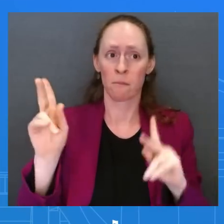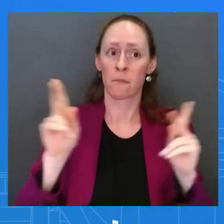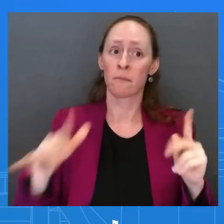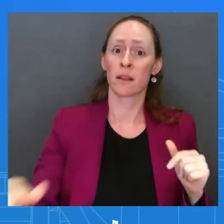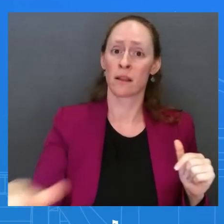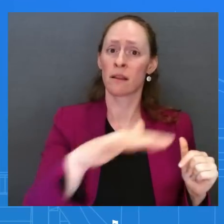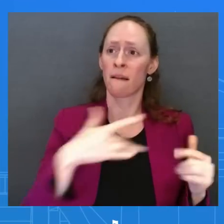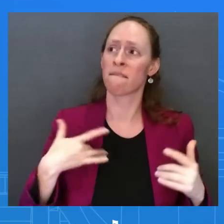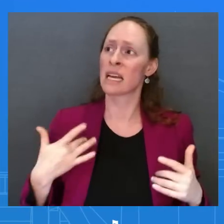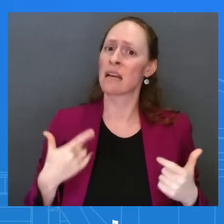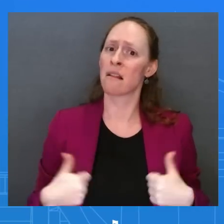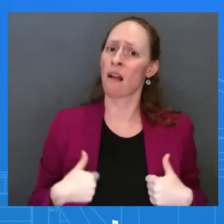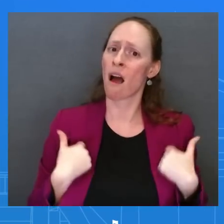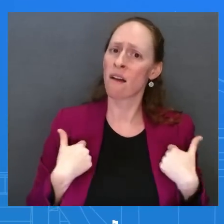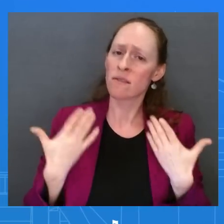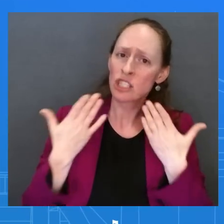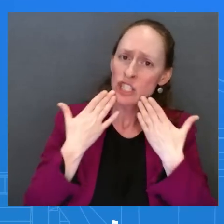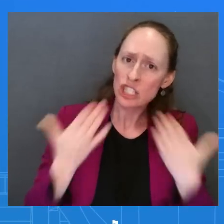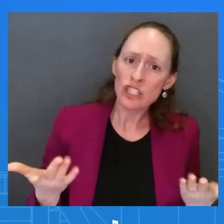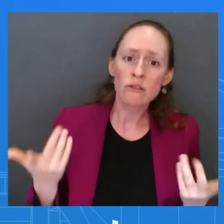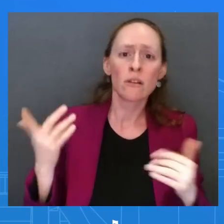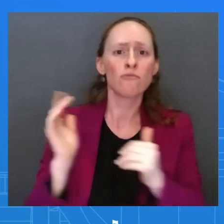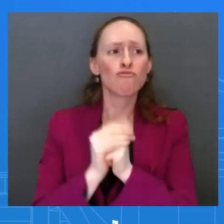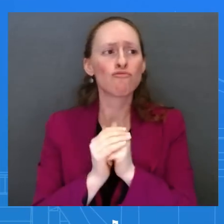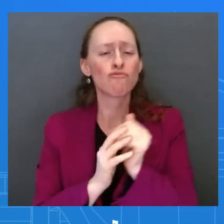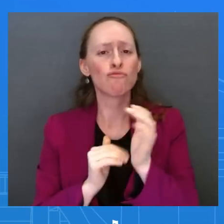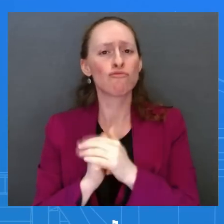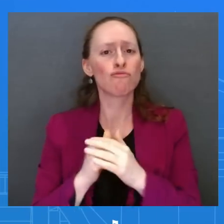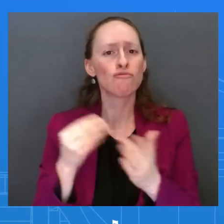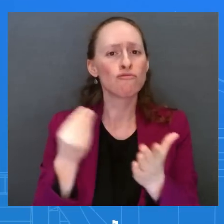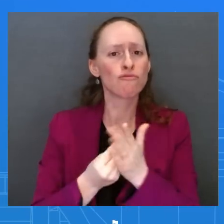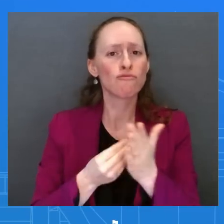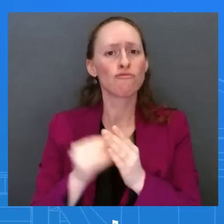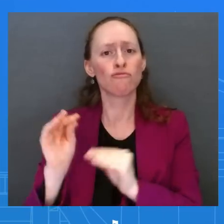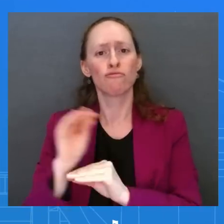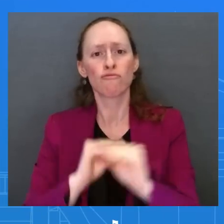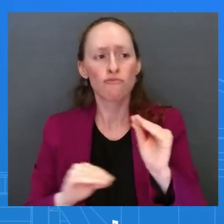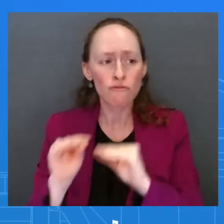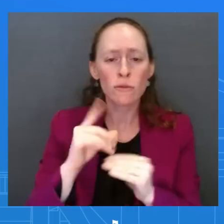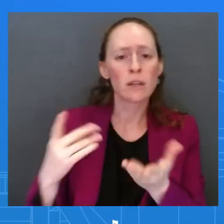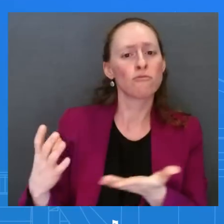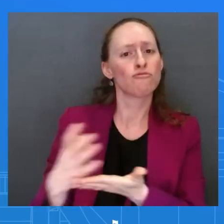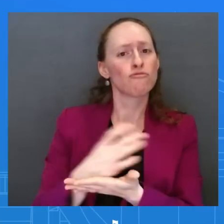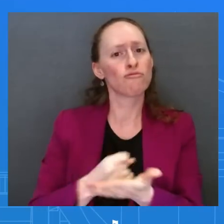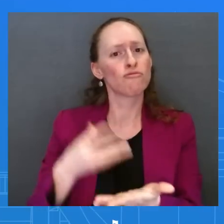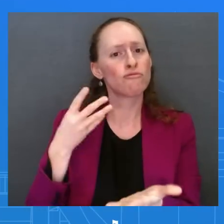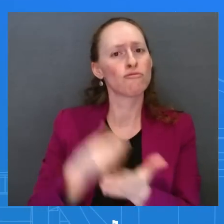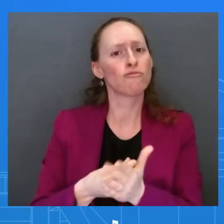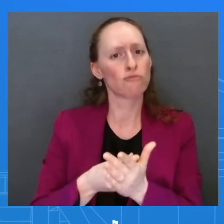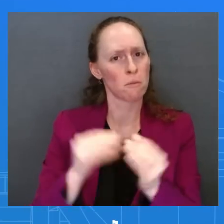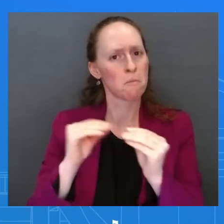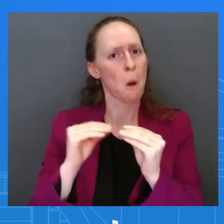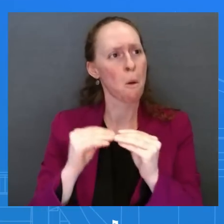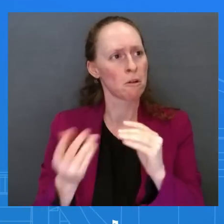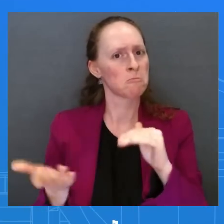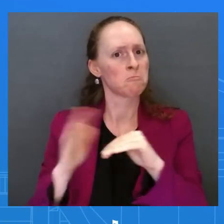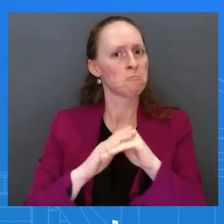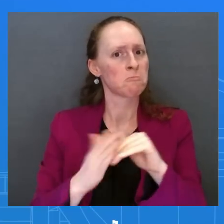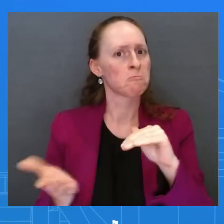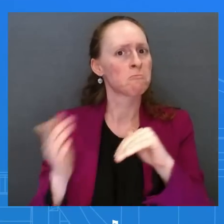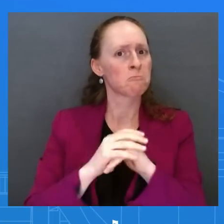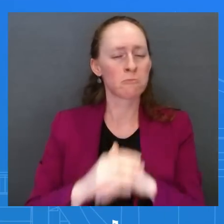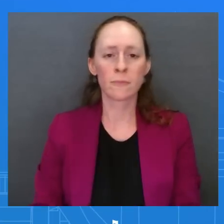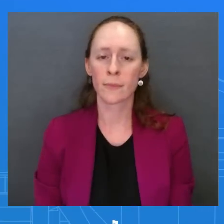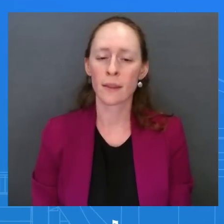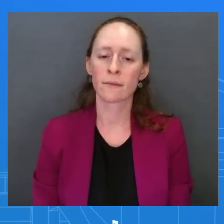think about the really good paying, millions of good paying jobs, that union jobs that his policies are going to create, all